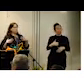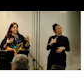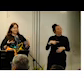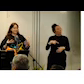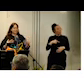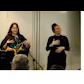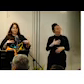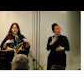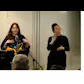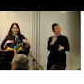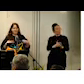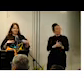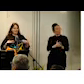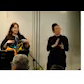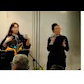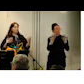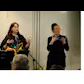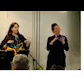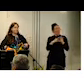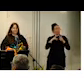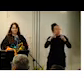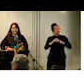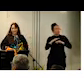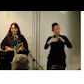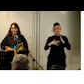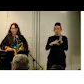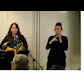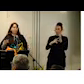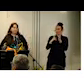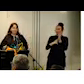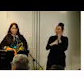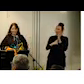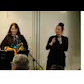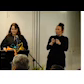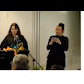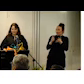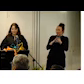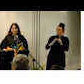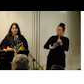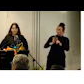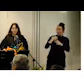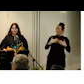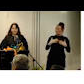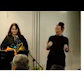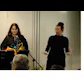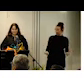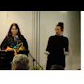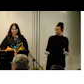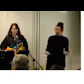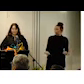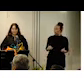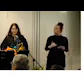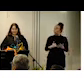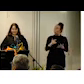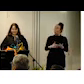wanted to pursue research looking at finding novel treatments that will improve our well-being. So this led me